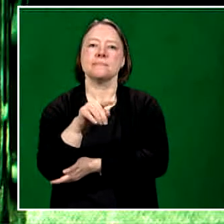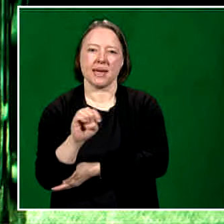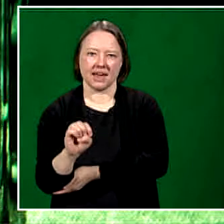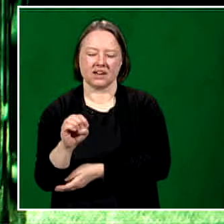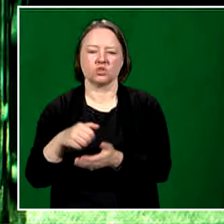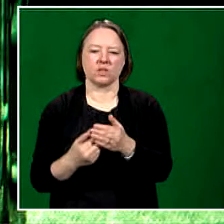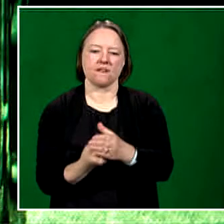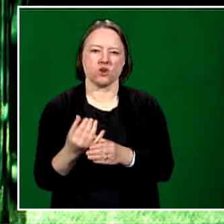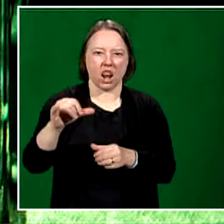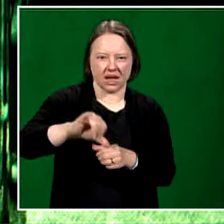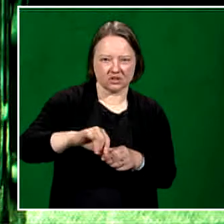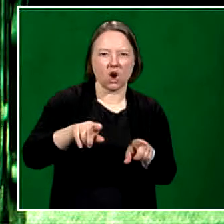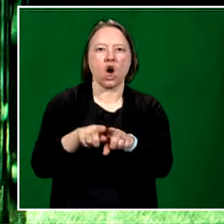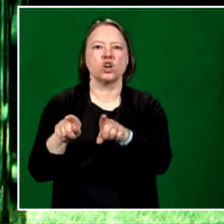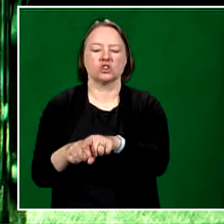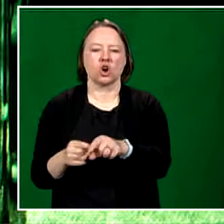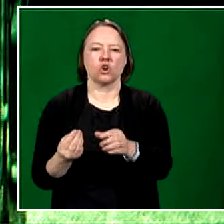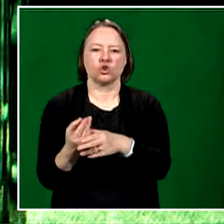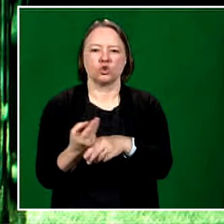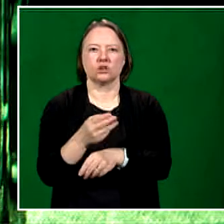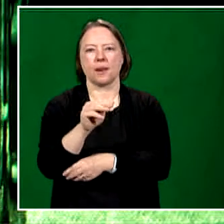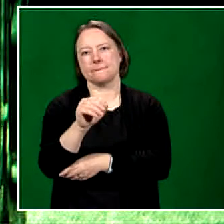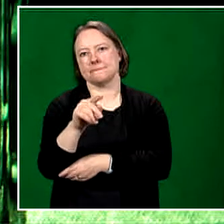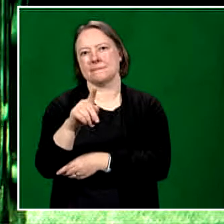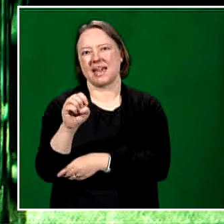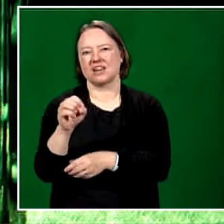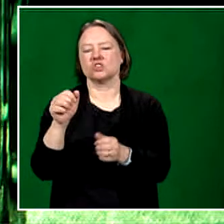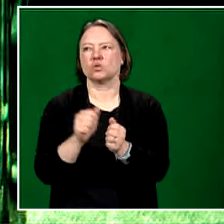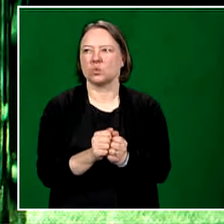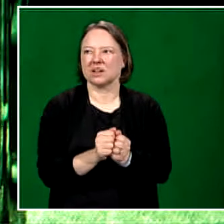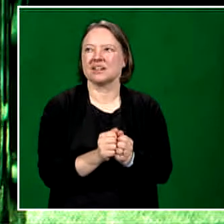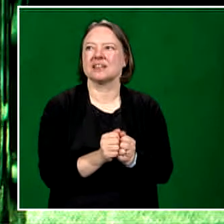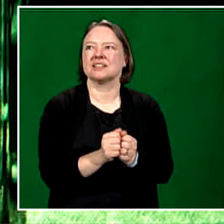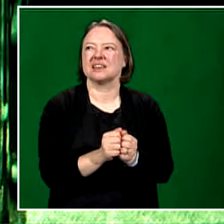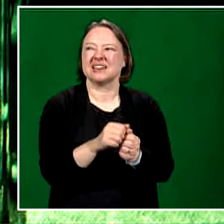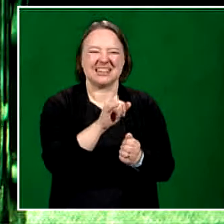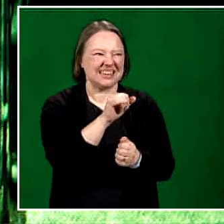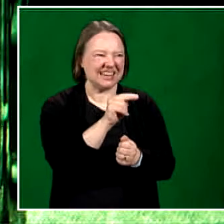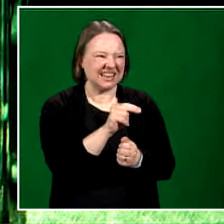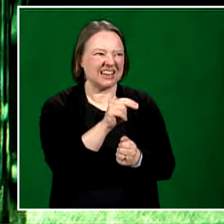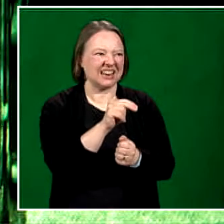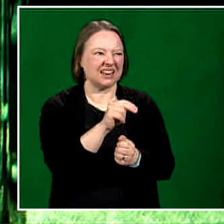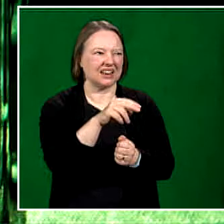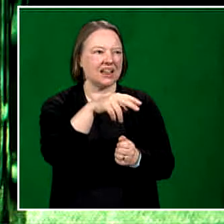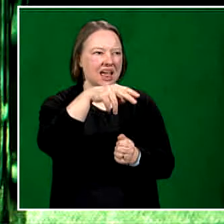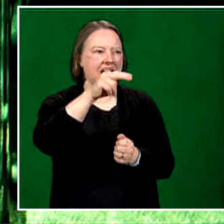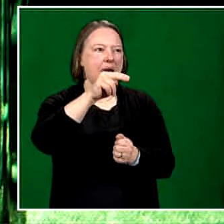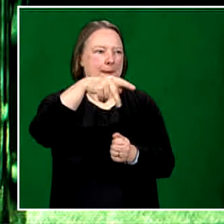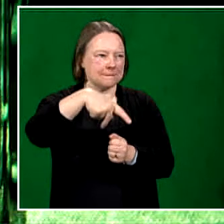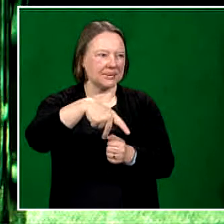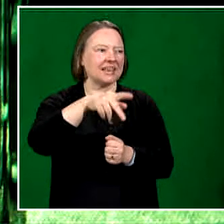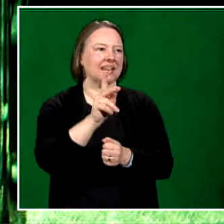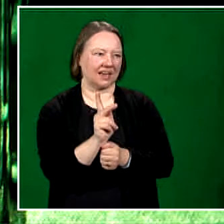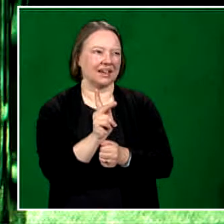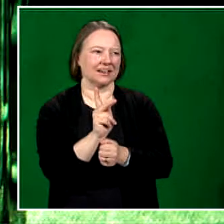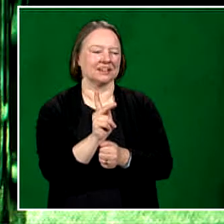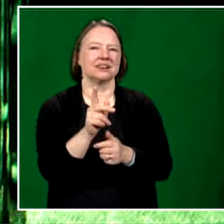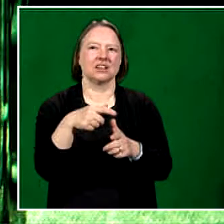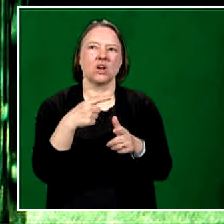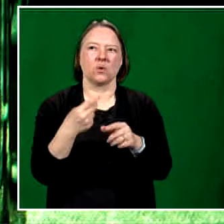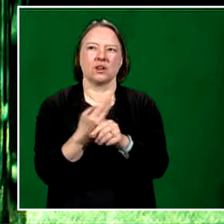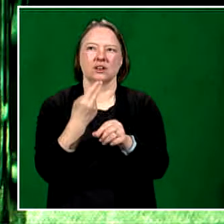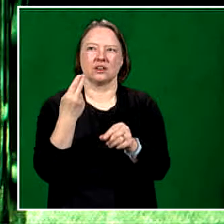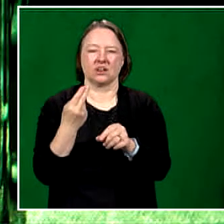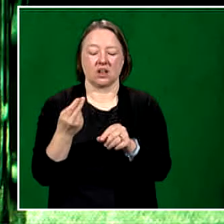fertilizer. We also planted maize with inorganic NPK. Then we had the control of maize that was planted with no fertilizer at